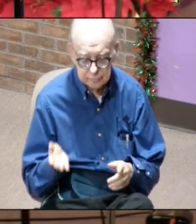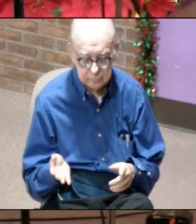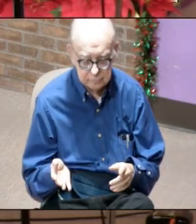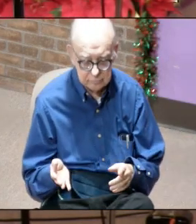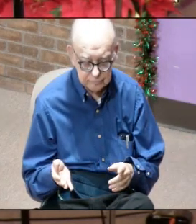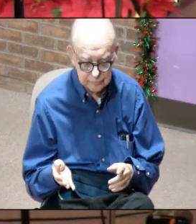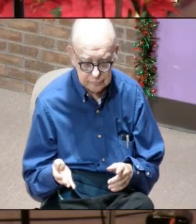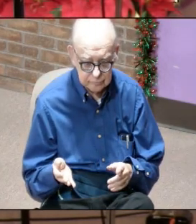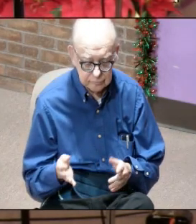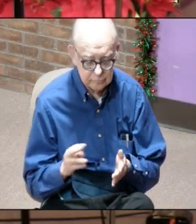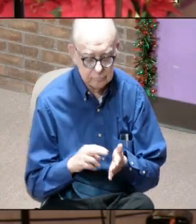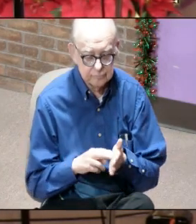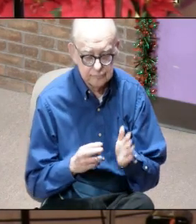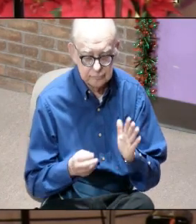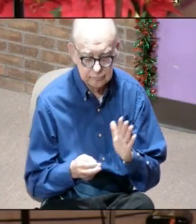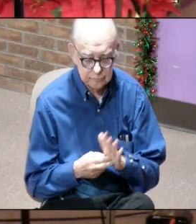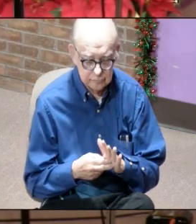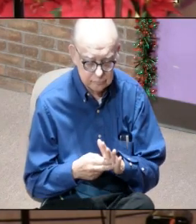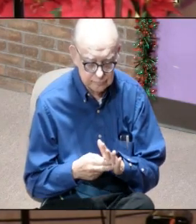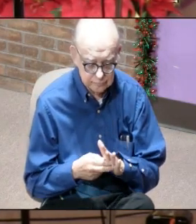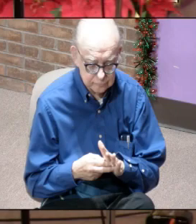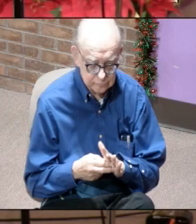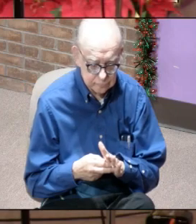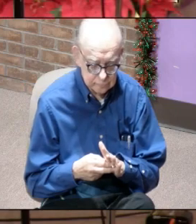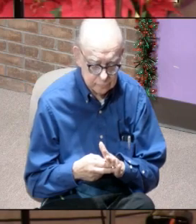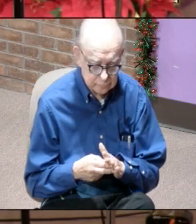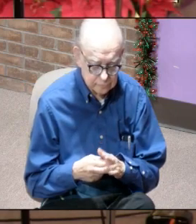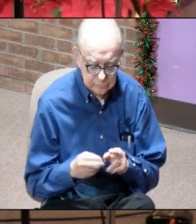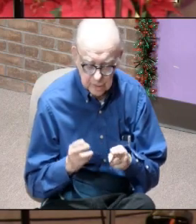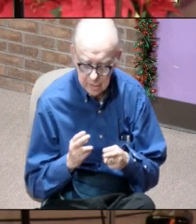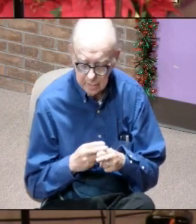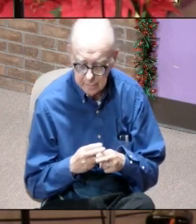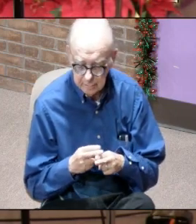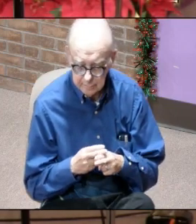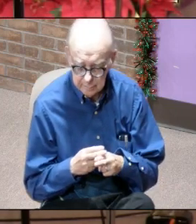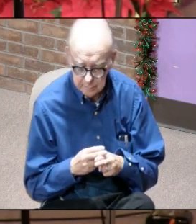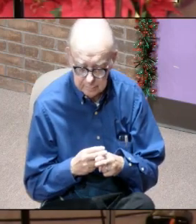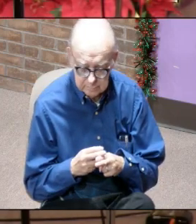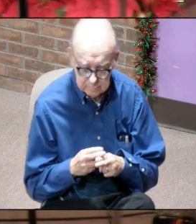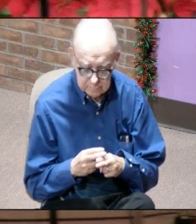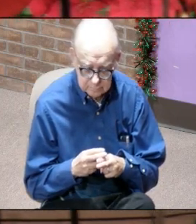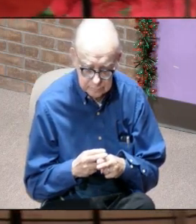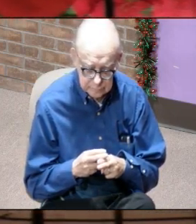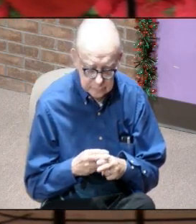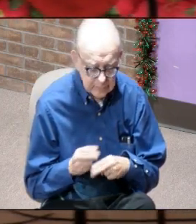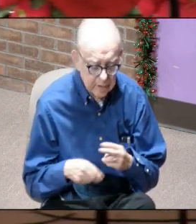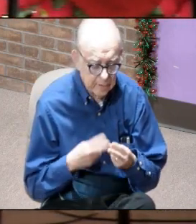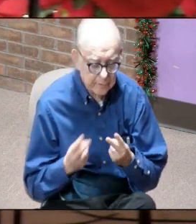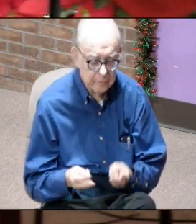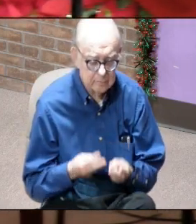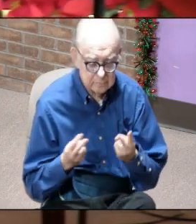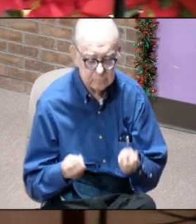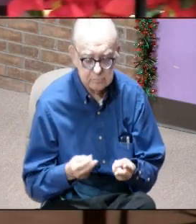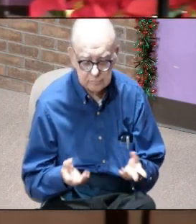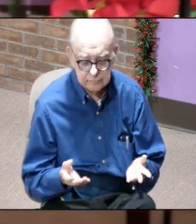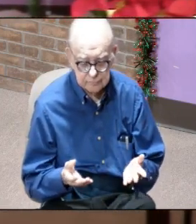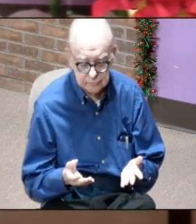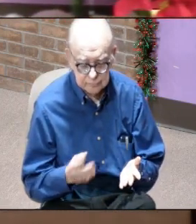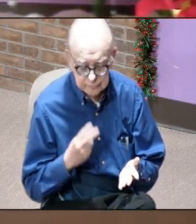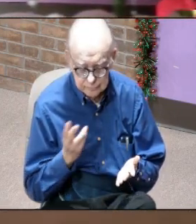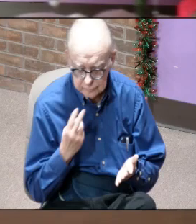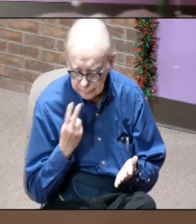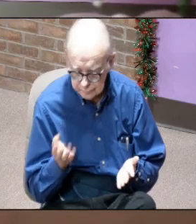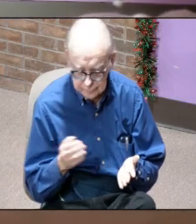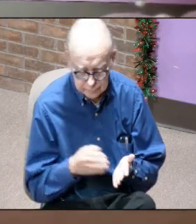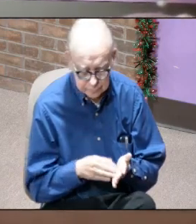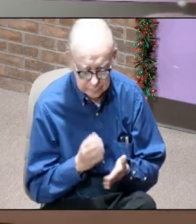there meant it was a wreath of victory. And if you go back and